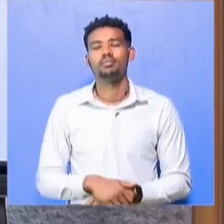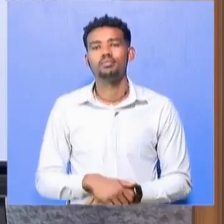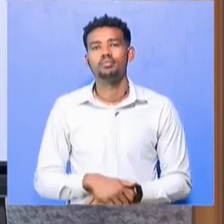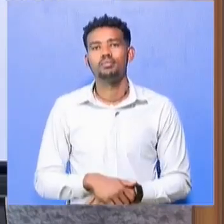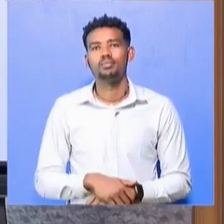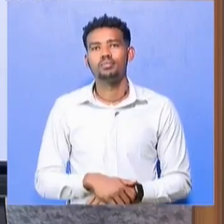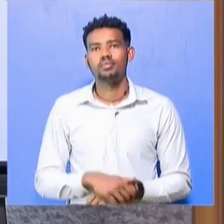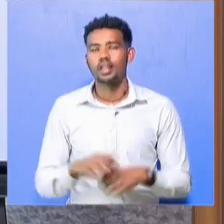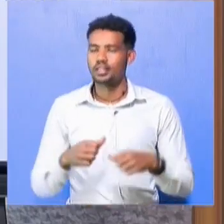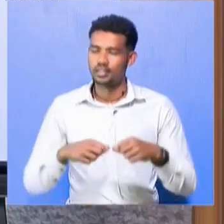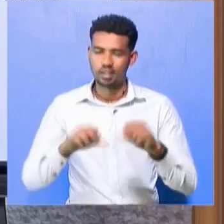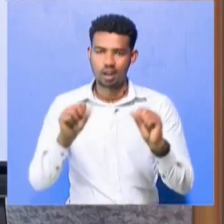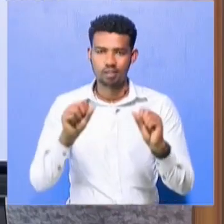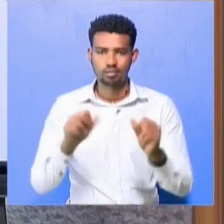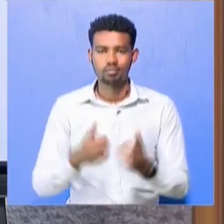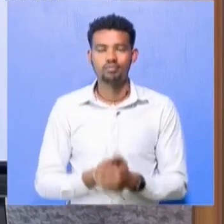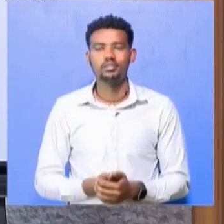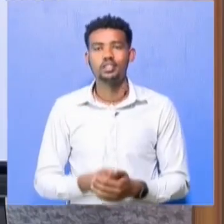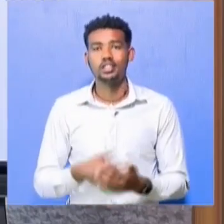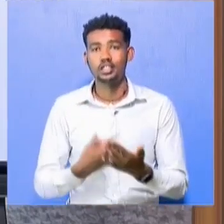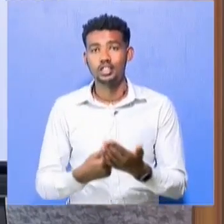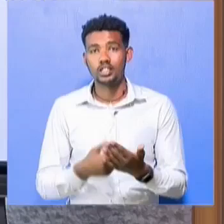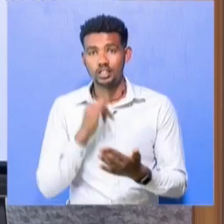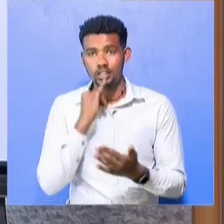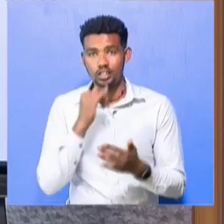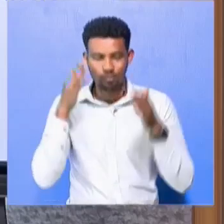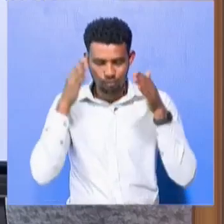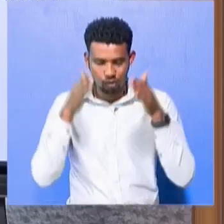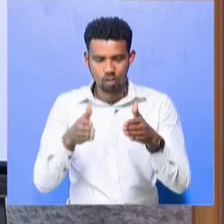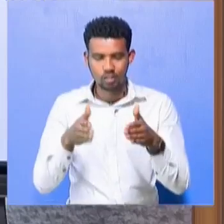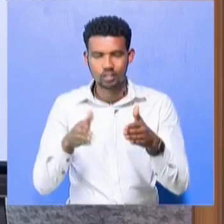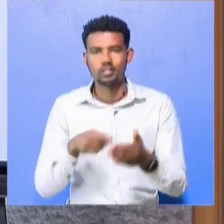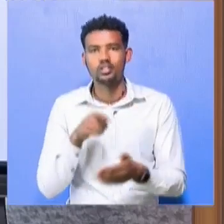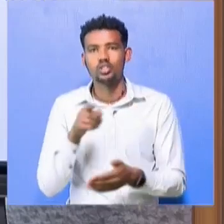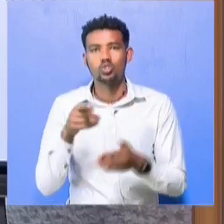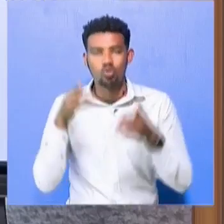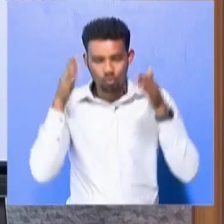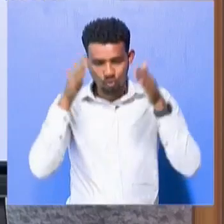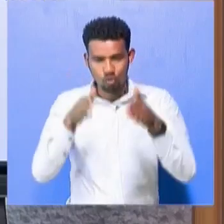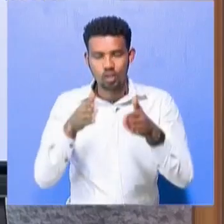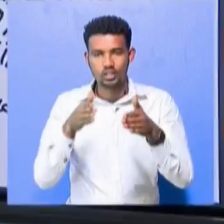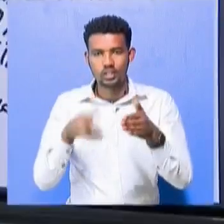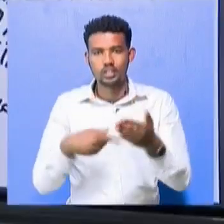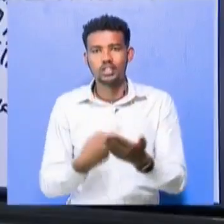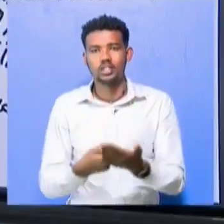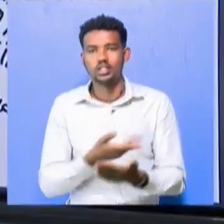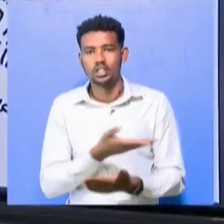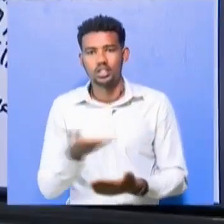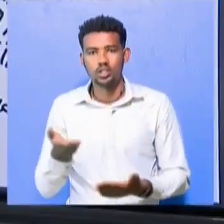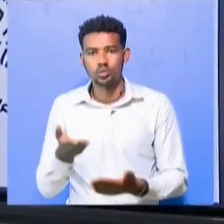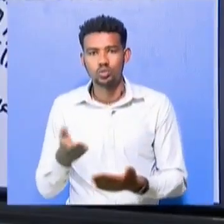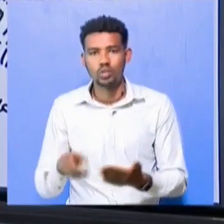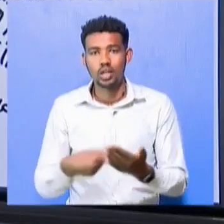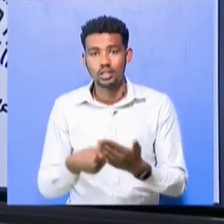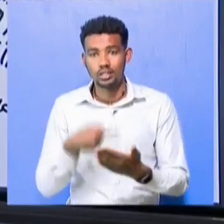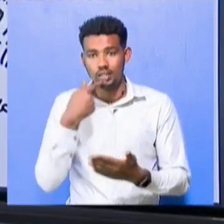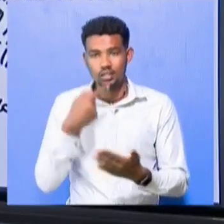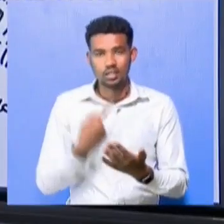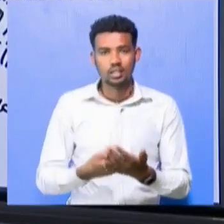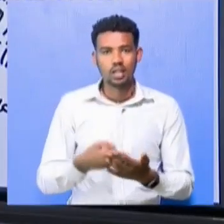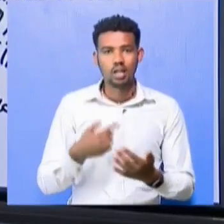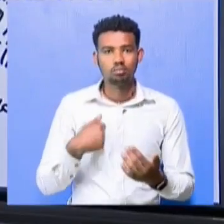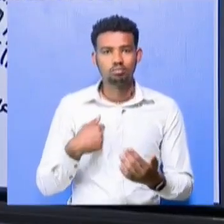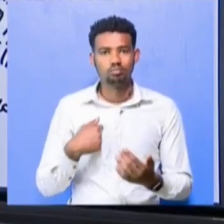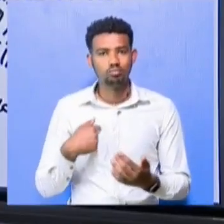etc. So this is the focus. You should focus on this issue. And we said that, oh, I'm sure